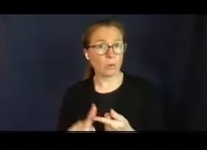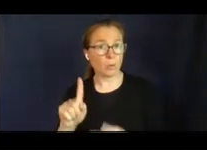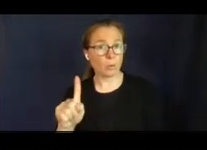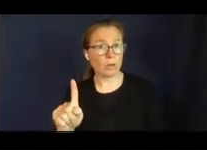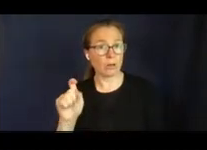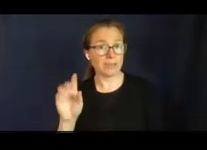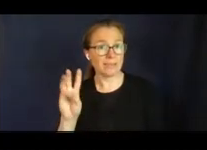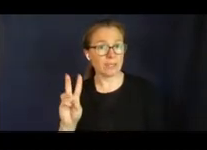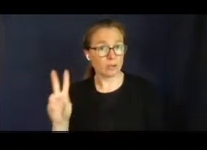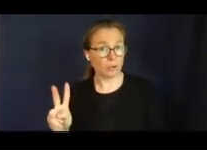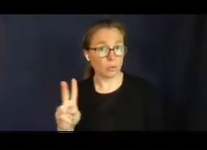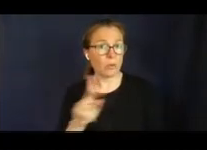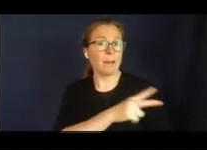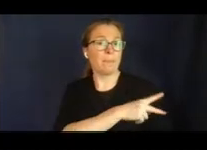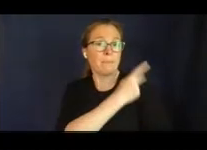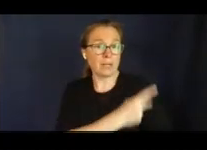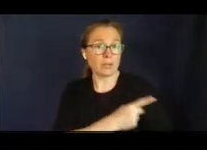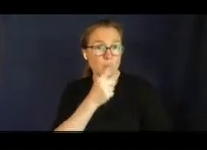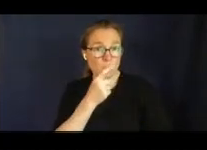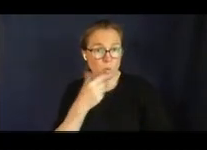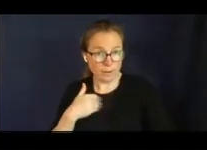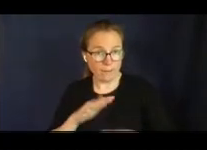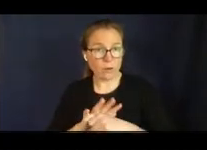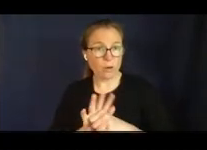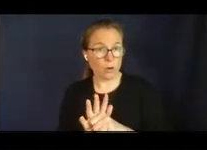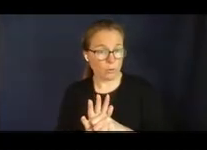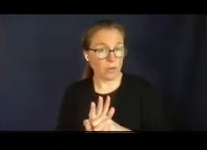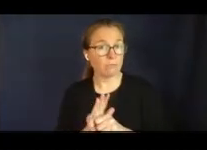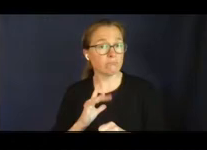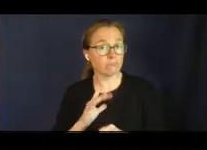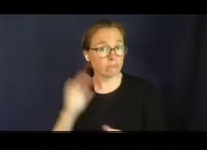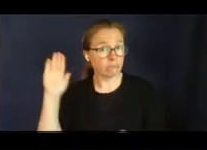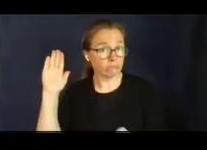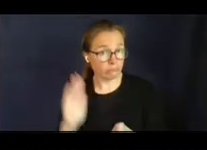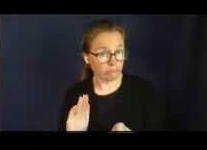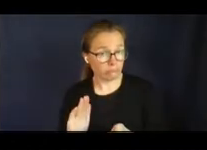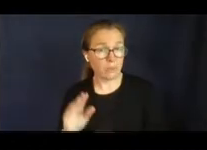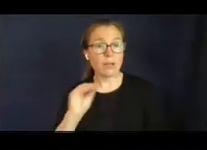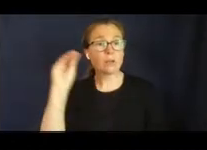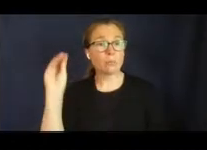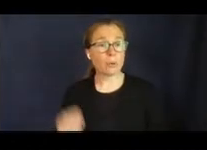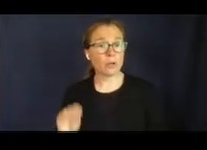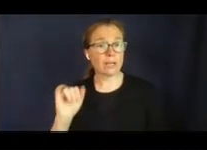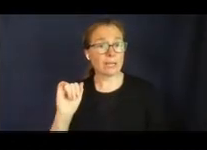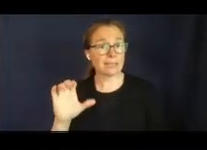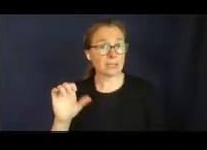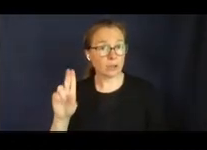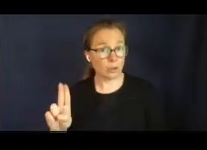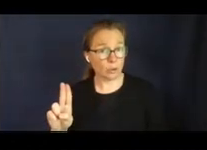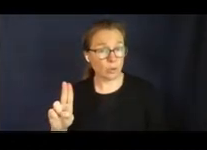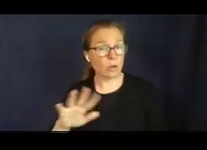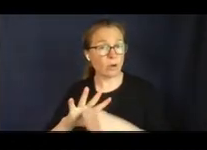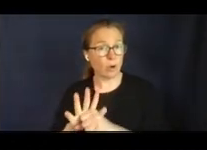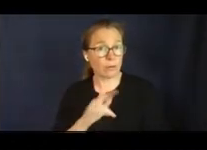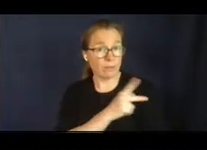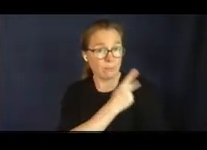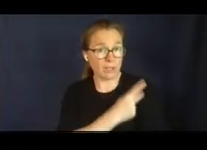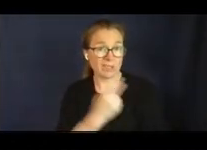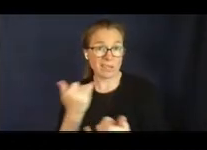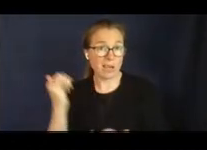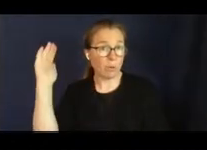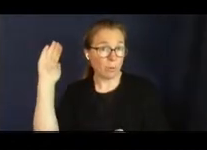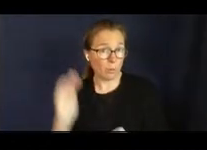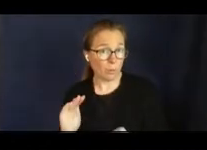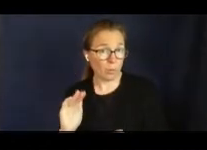hospitalized COVID-19 patients. The percent of occupied ICU beds with COVID-19 patients has dropped to